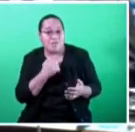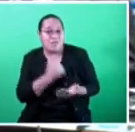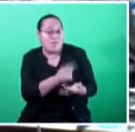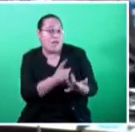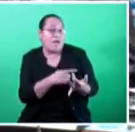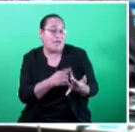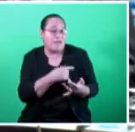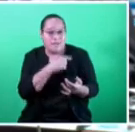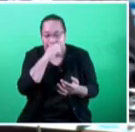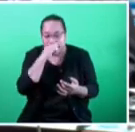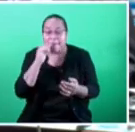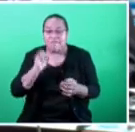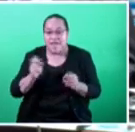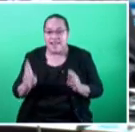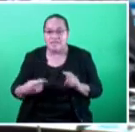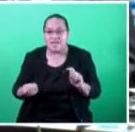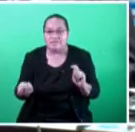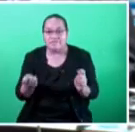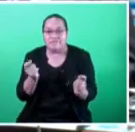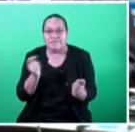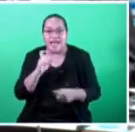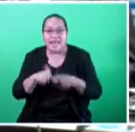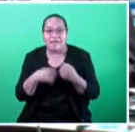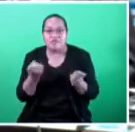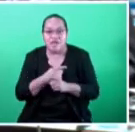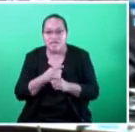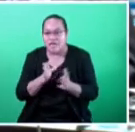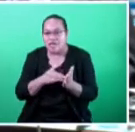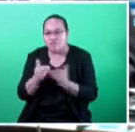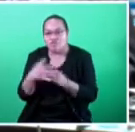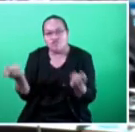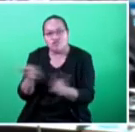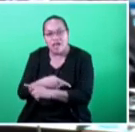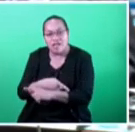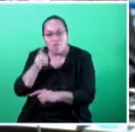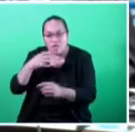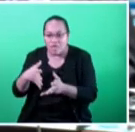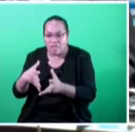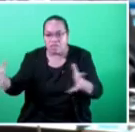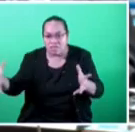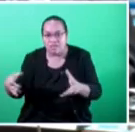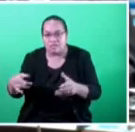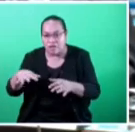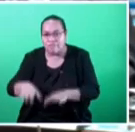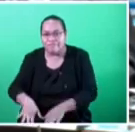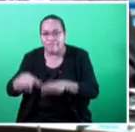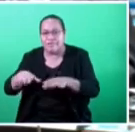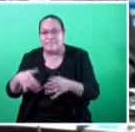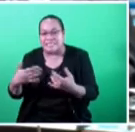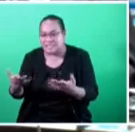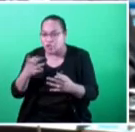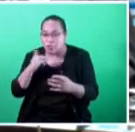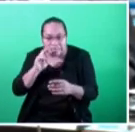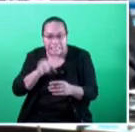hazards are evolving. As climate change alters the size and scope of these hazards, as such, it is essential that we keep pace with the